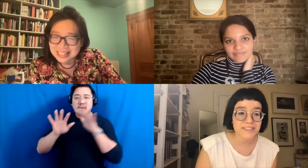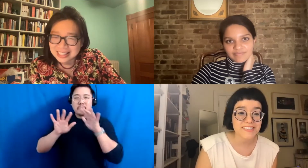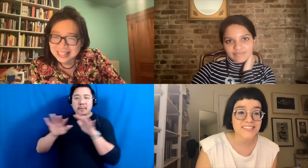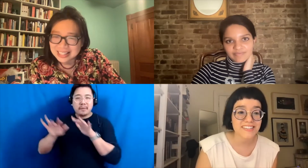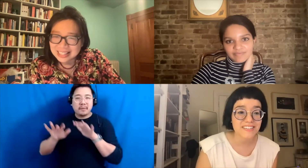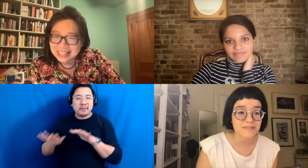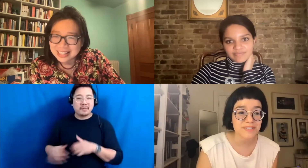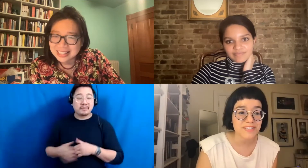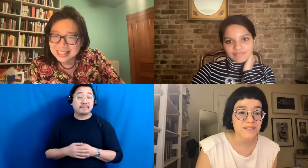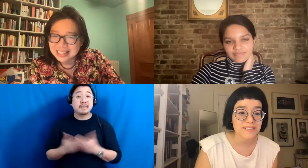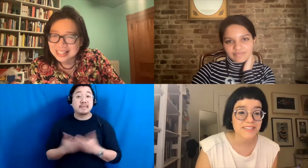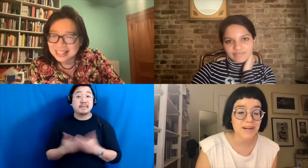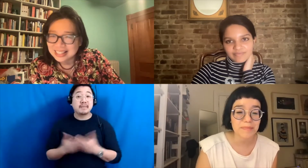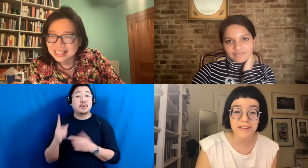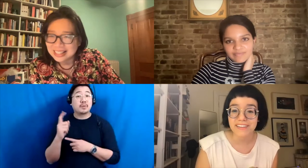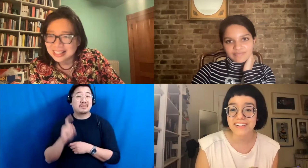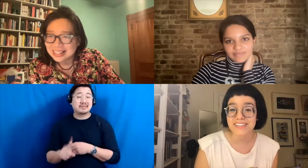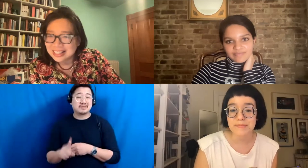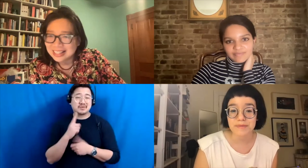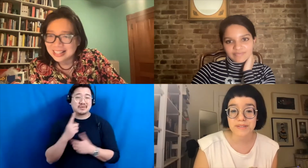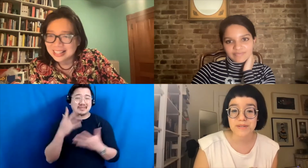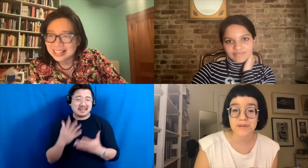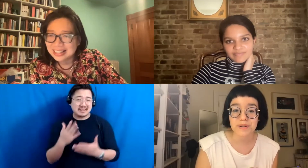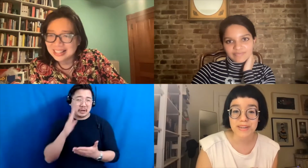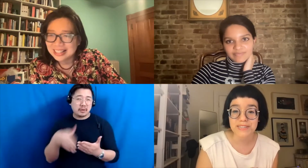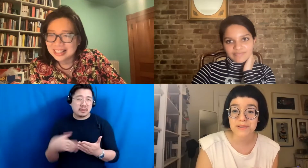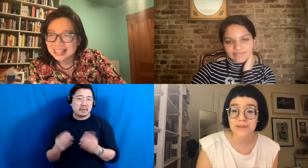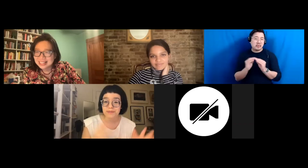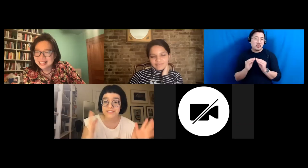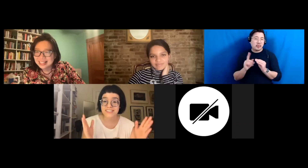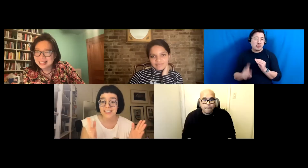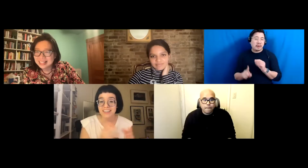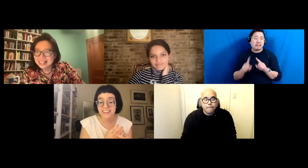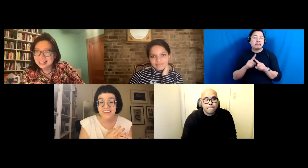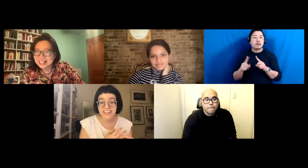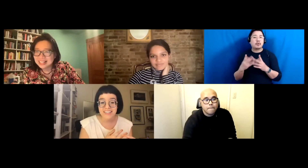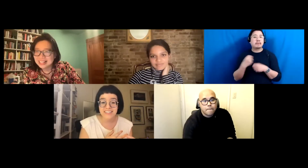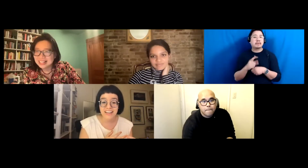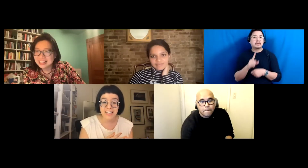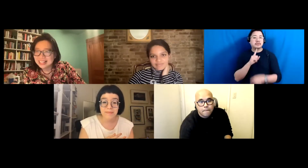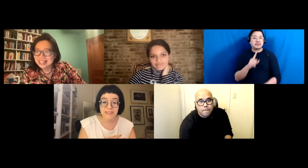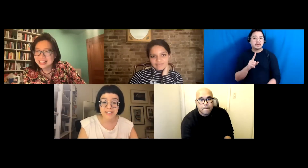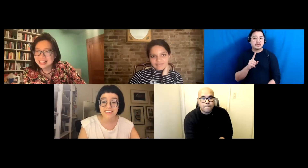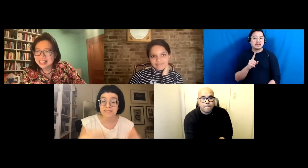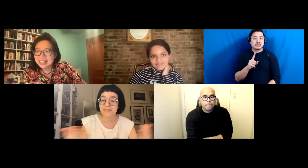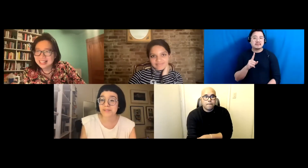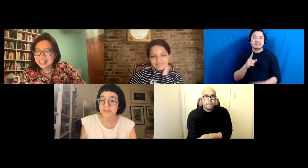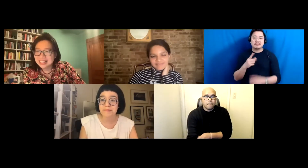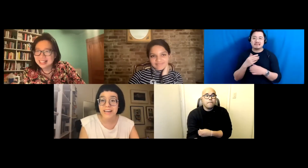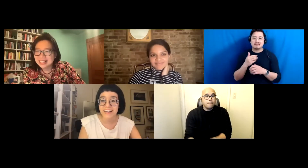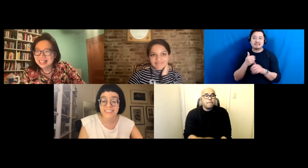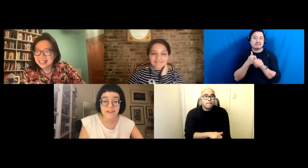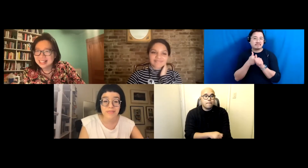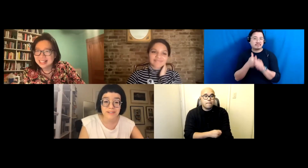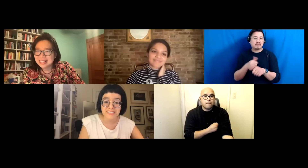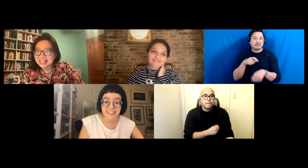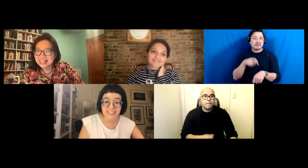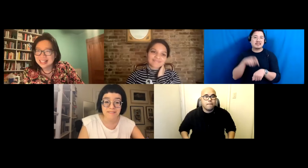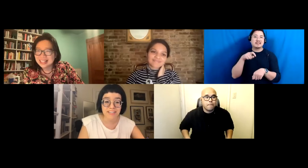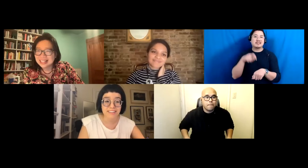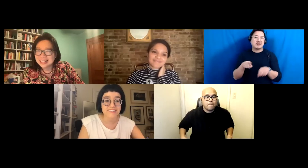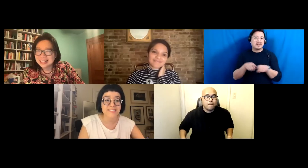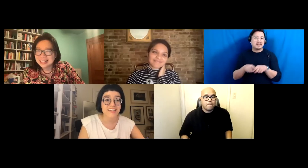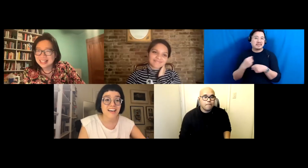more question. Unfortunately, I know there's a couple others, but we do want to make sure that we stay in time and give everyone back their